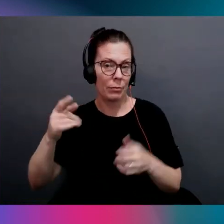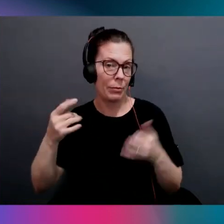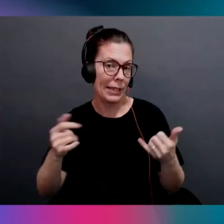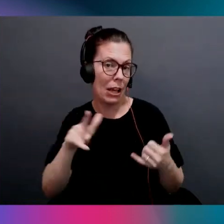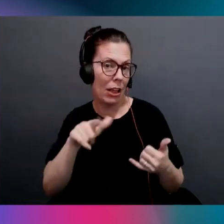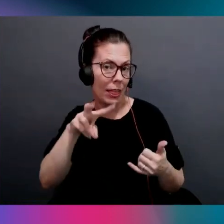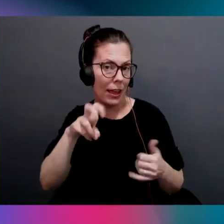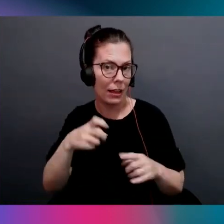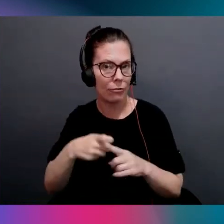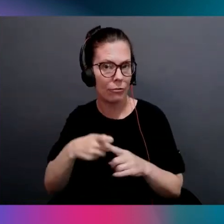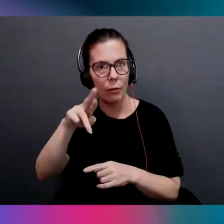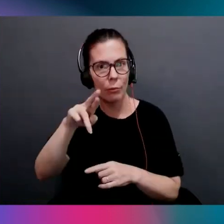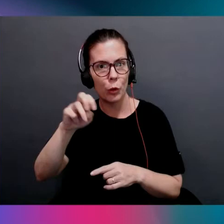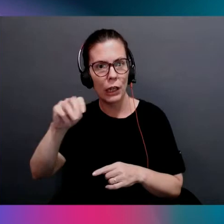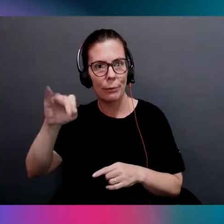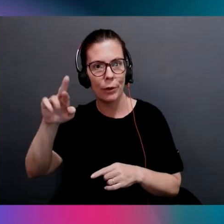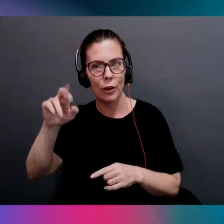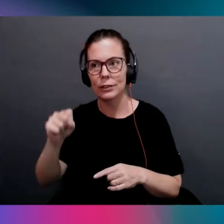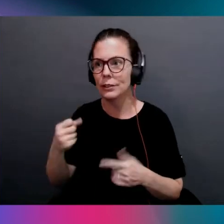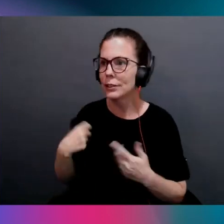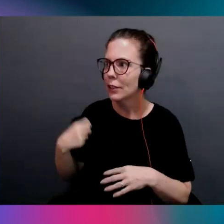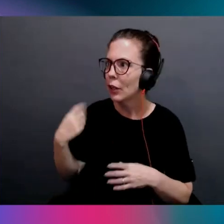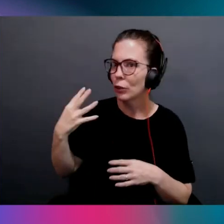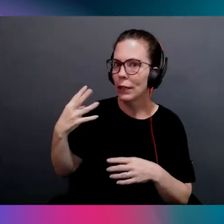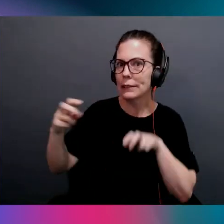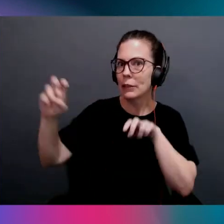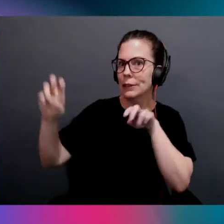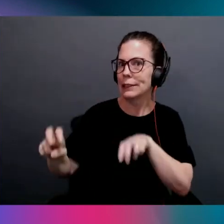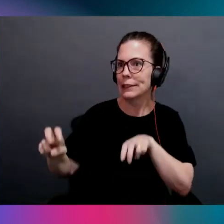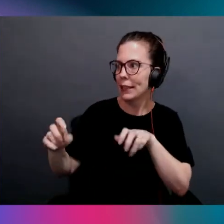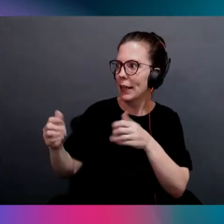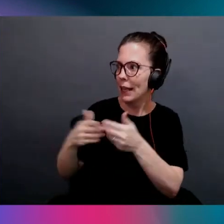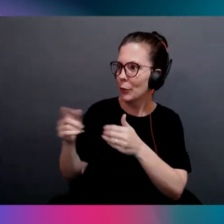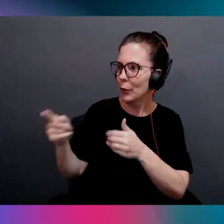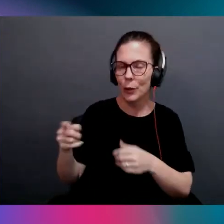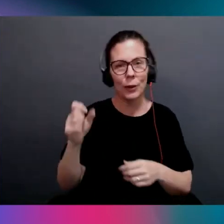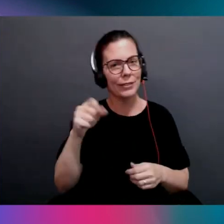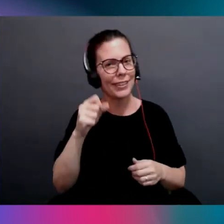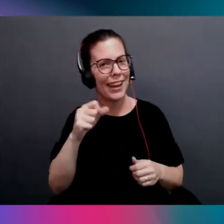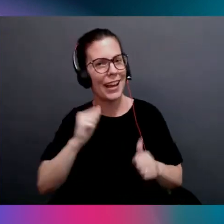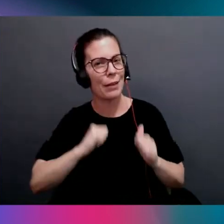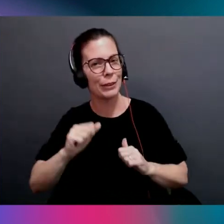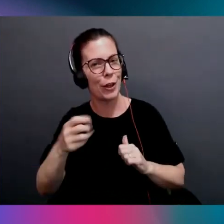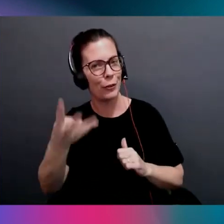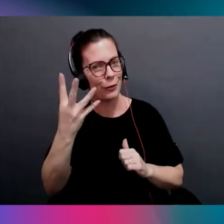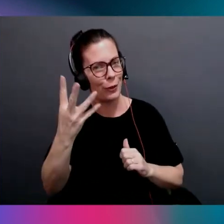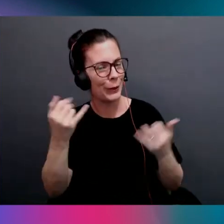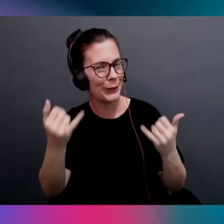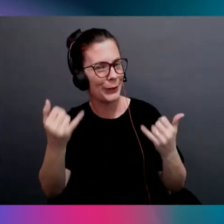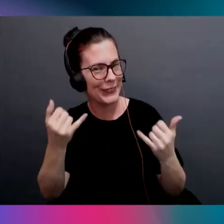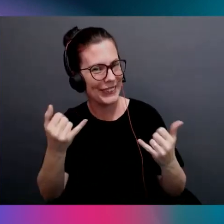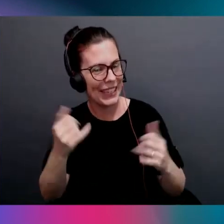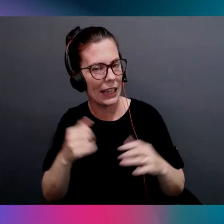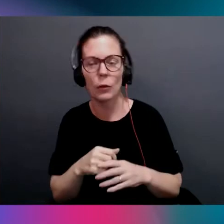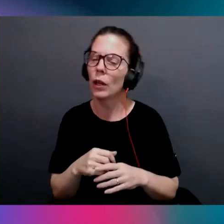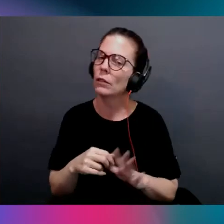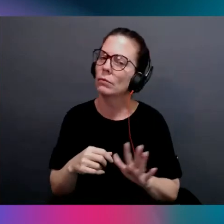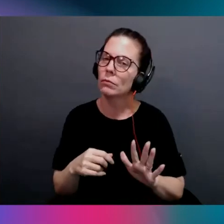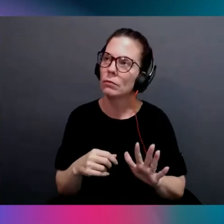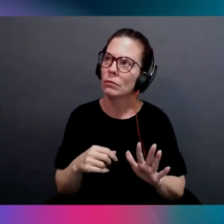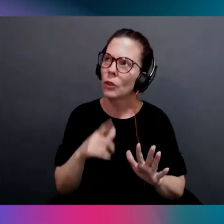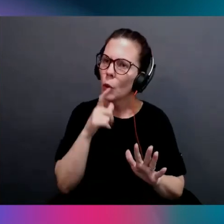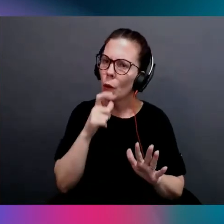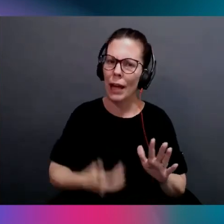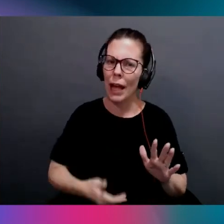Remars. This is so crazy being right next to you. It's so crazy. This is awesome. So episode 4 is today. Actually, you know what? Who am I? Who are